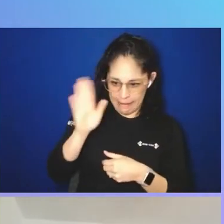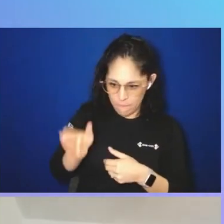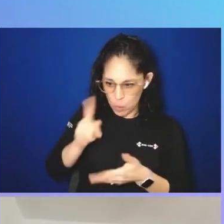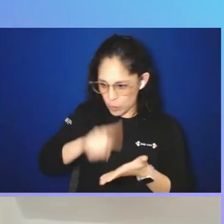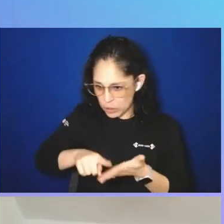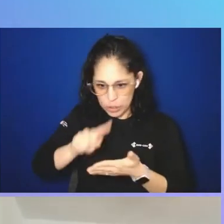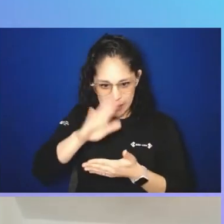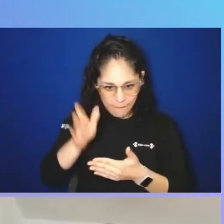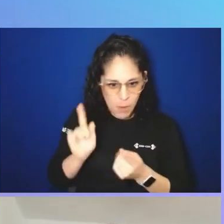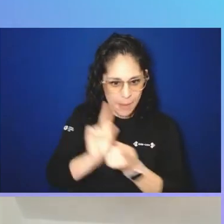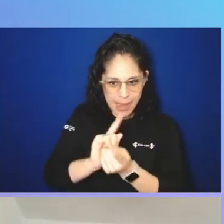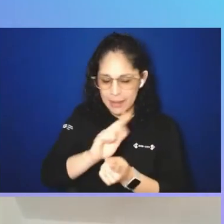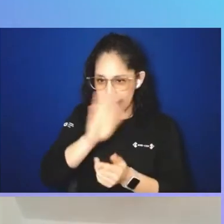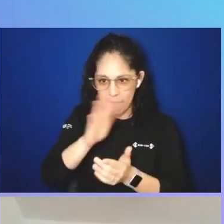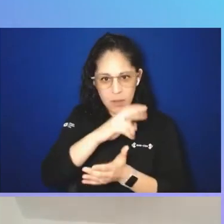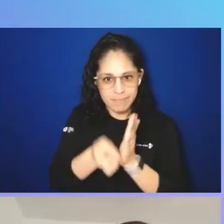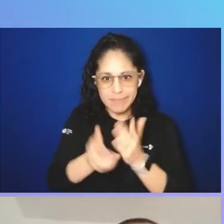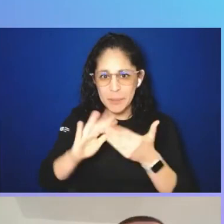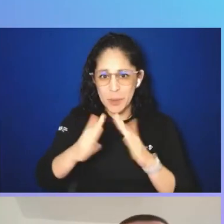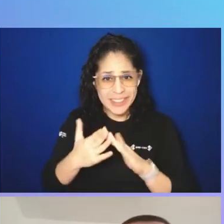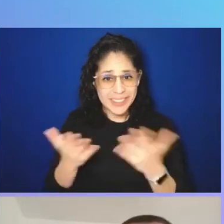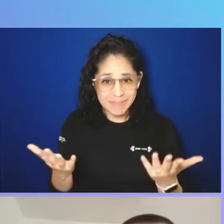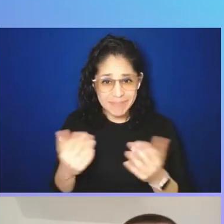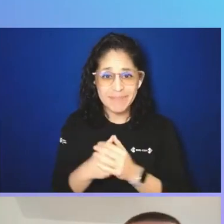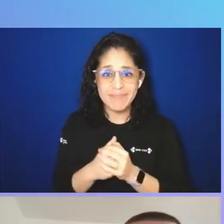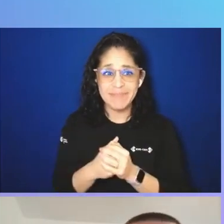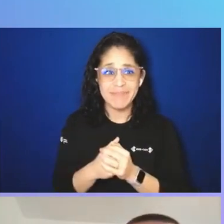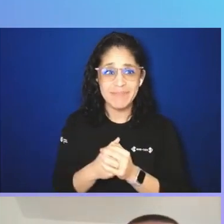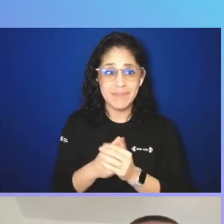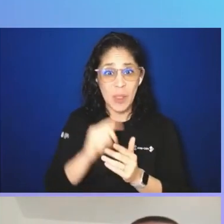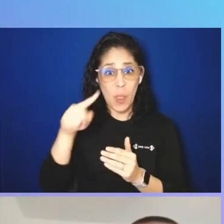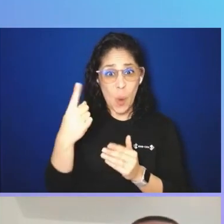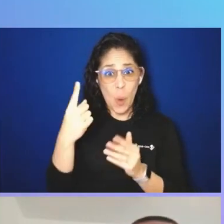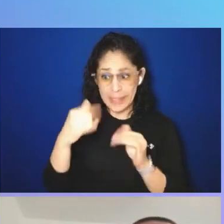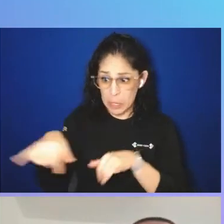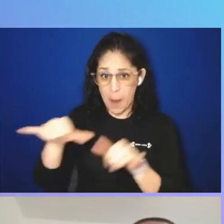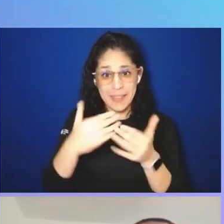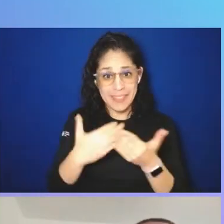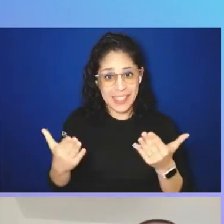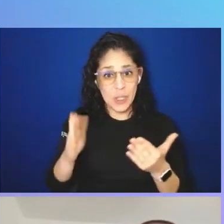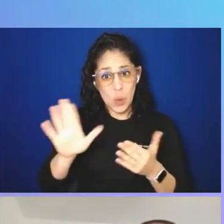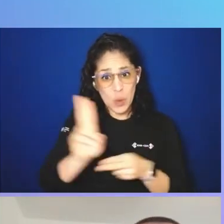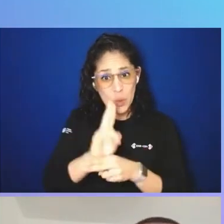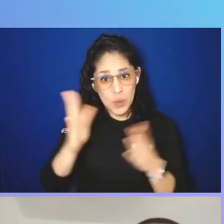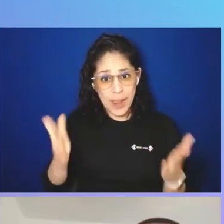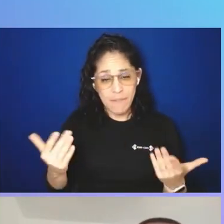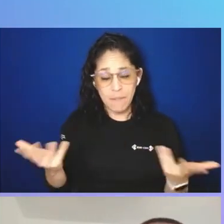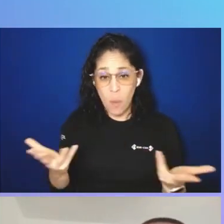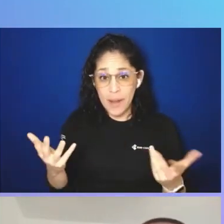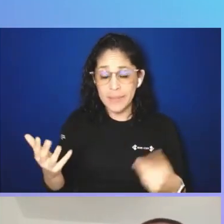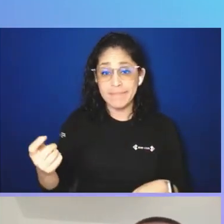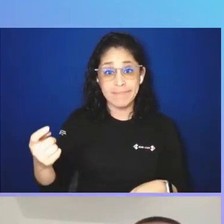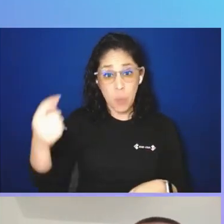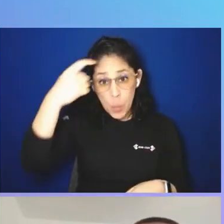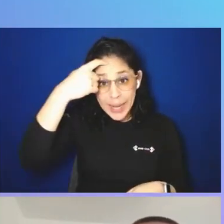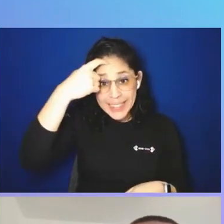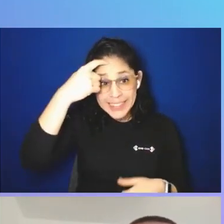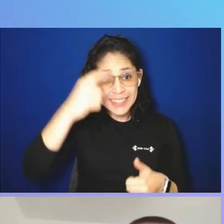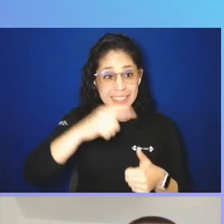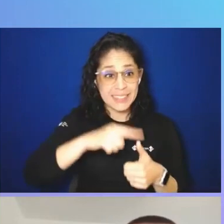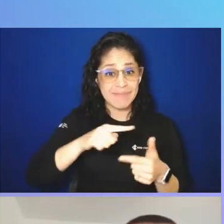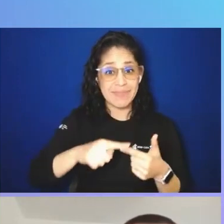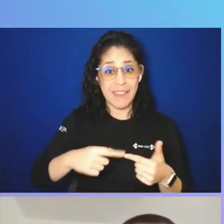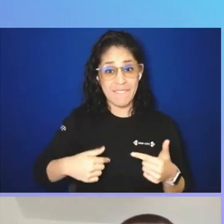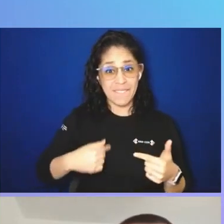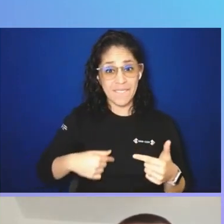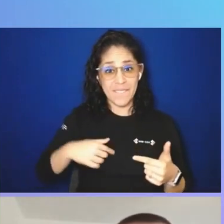Ultimately, you'll learn the only things any of your users really have in common, disabled or otherwise, are brains, sphincters, and access to an array of